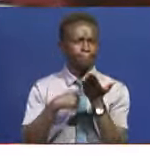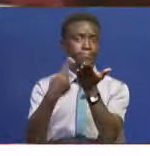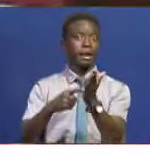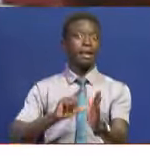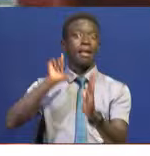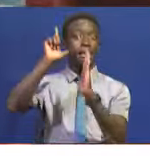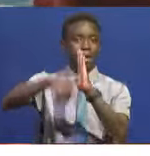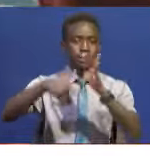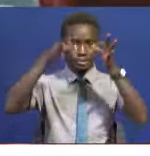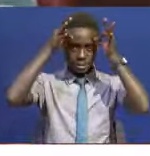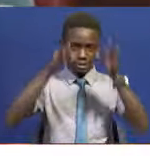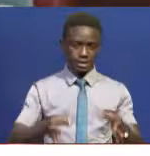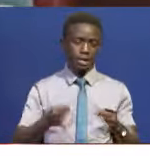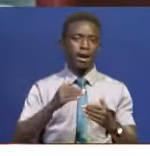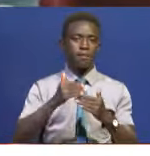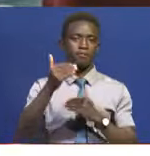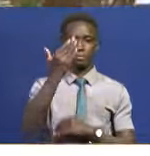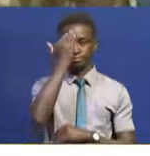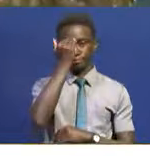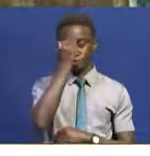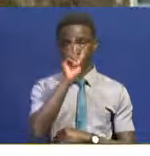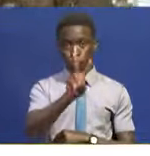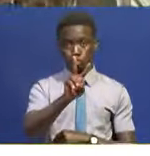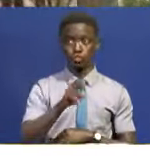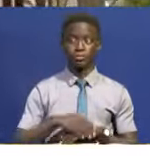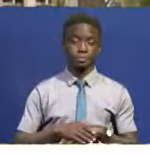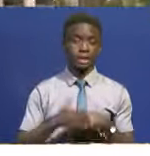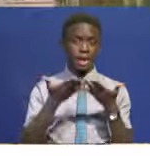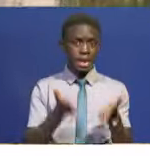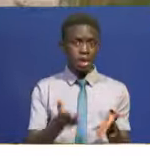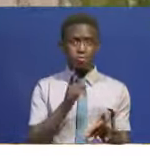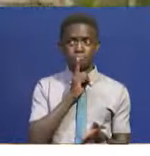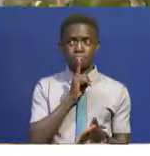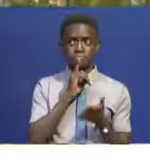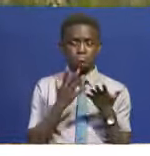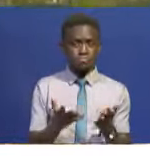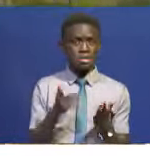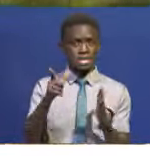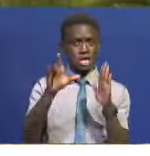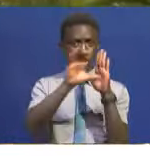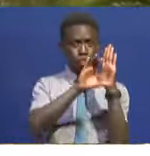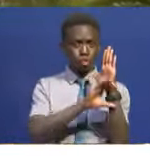president to invoke relevant articles of the Constitution and dissolve the county,